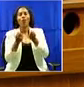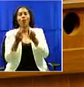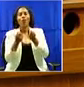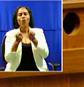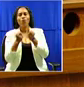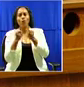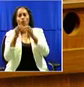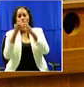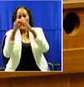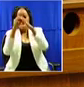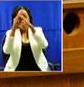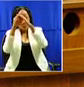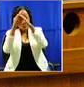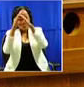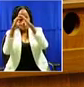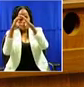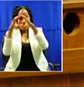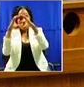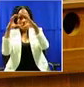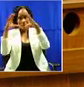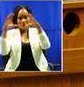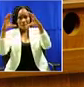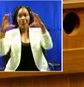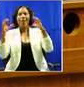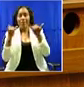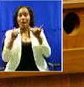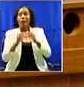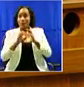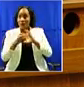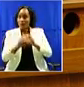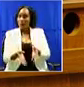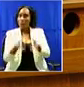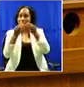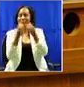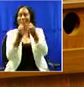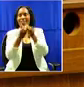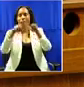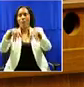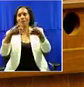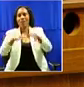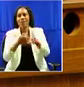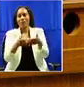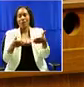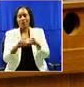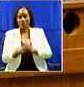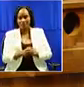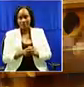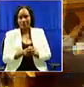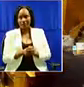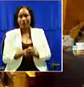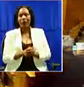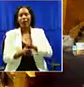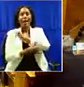root to replace what was lost. Our country is emerging from one of the